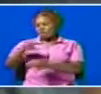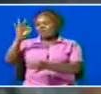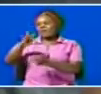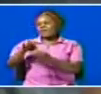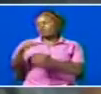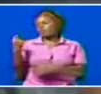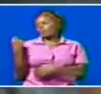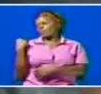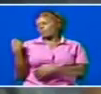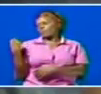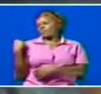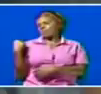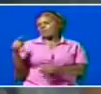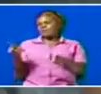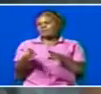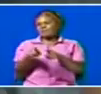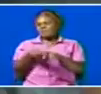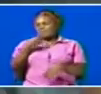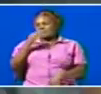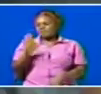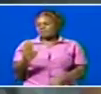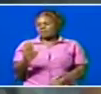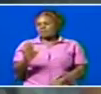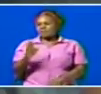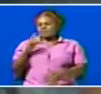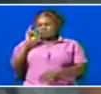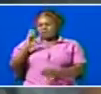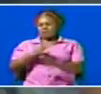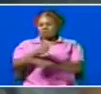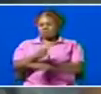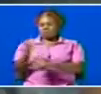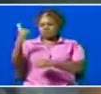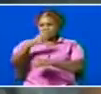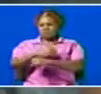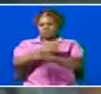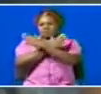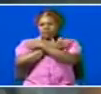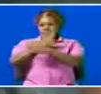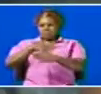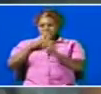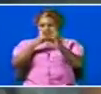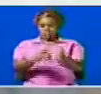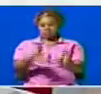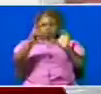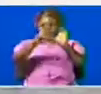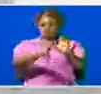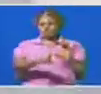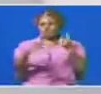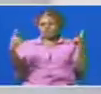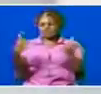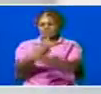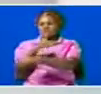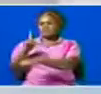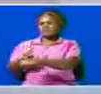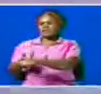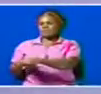election yesterday and, of course, the reactions that we've been seeing across the day. All right, so my colleagues, remember, I will be joining me different